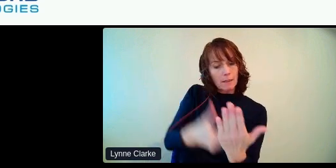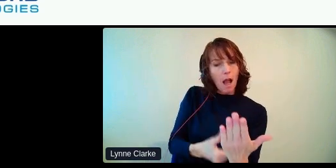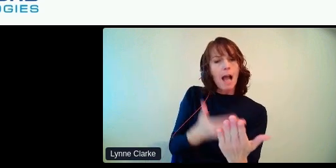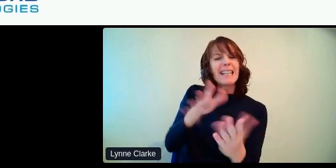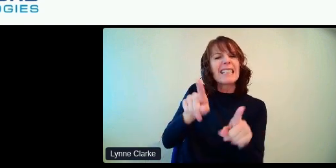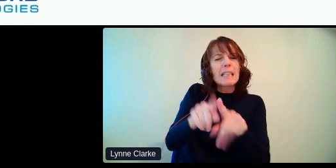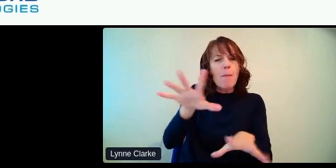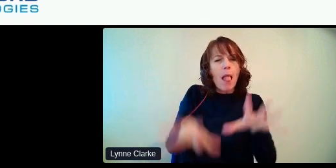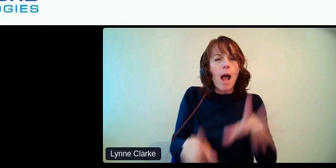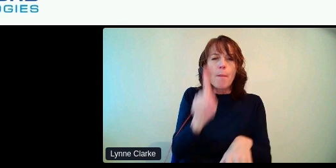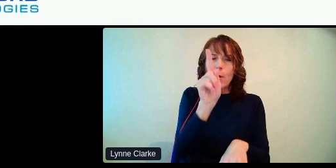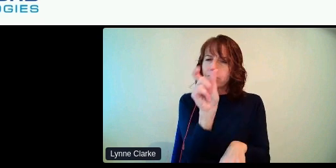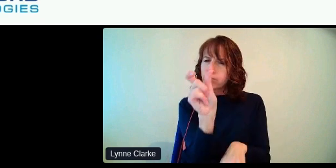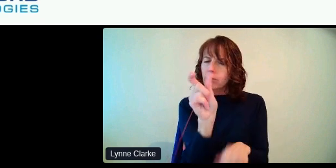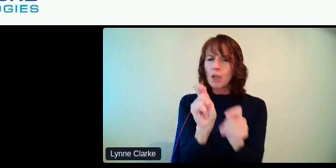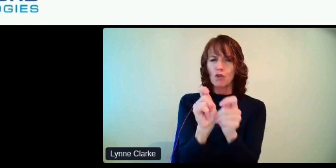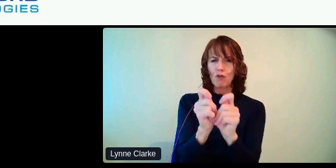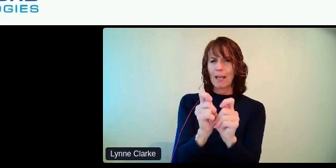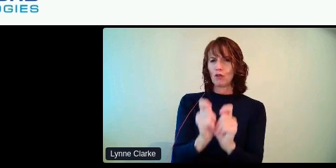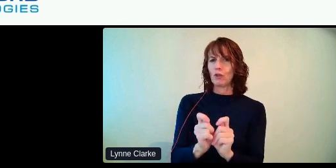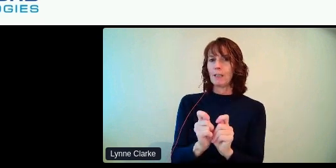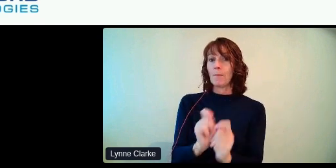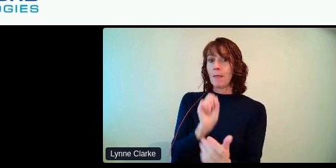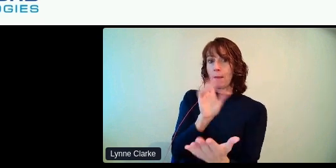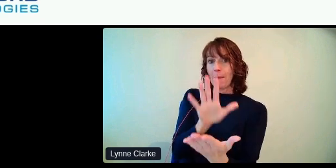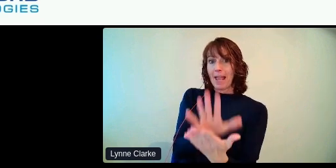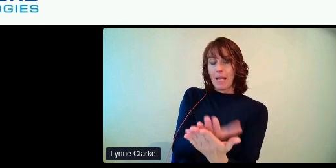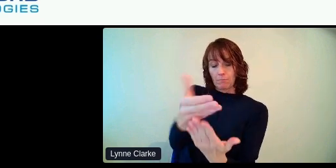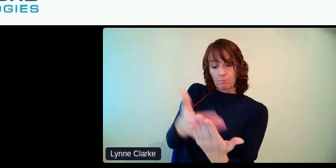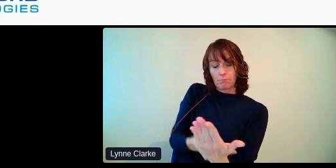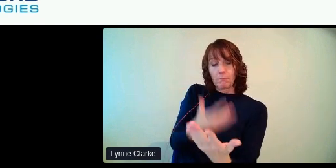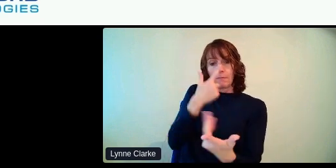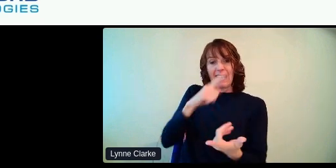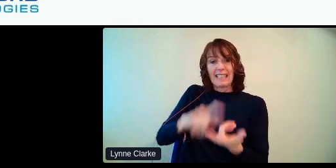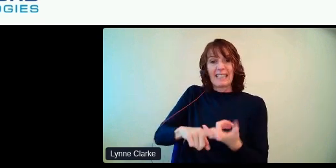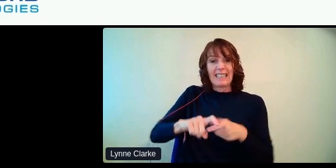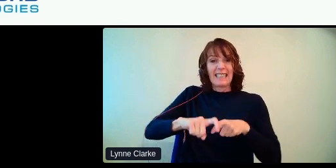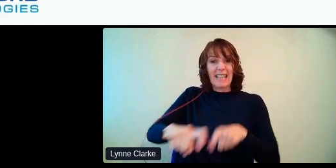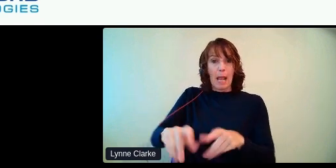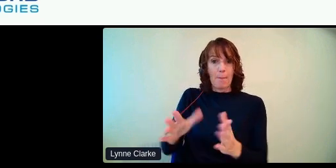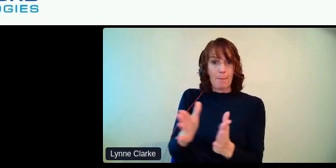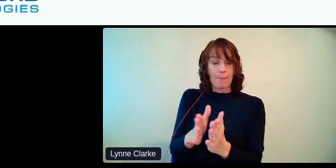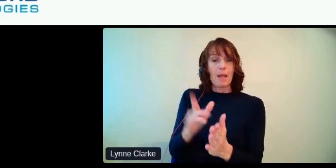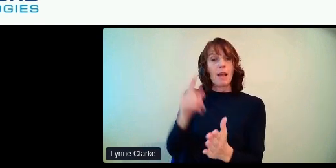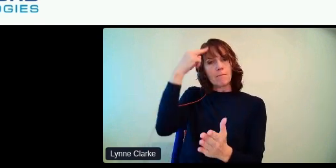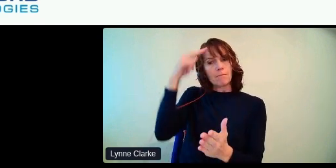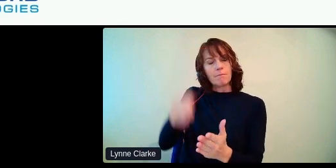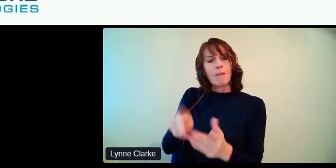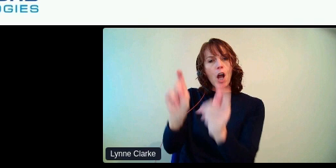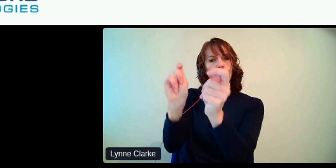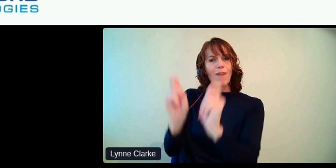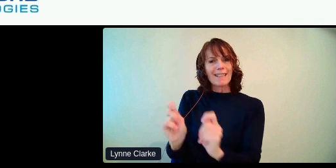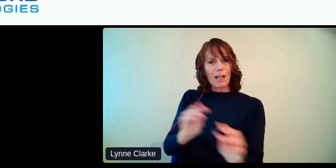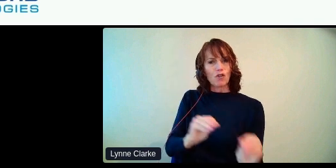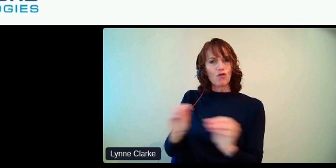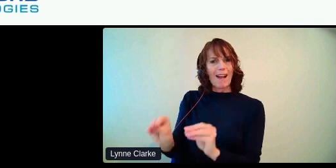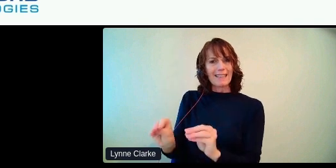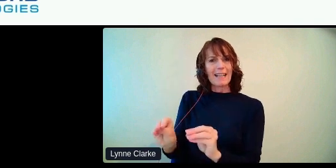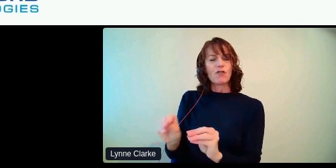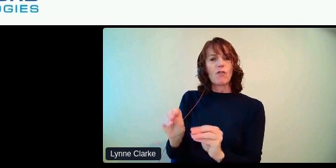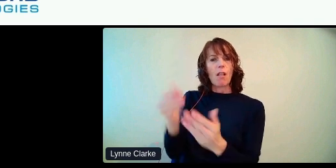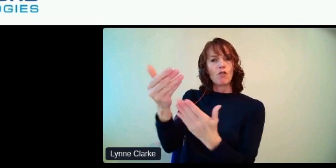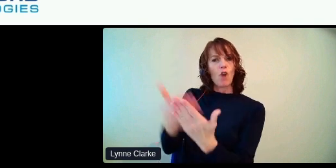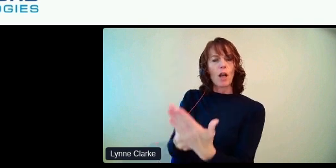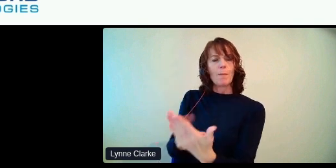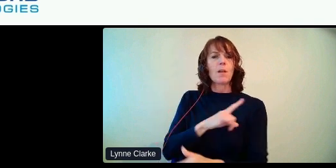letter, but the main body of the document would remain the same. And that's what we call transactional documents. And the reason